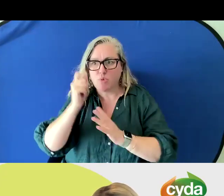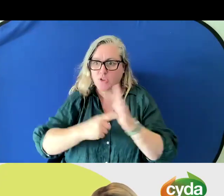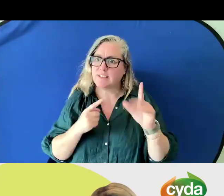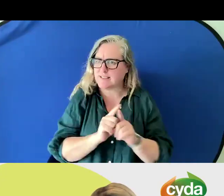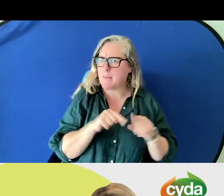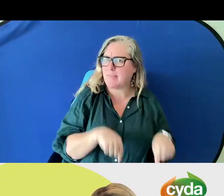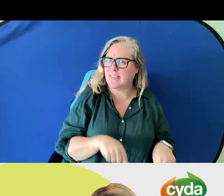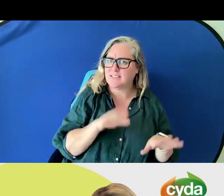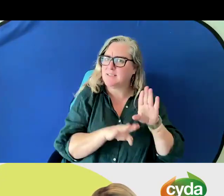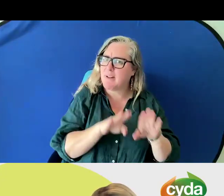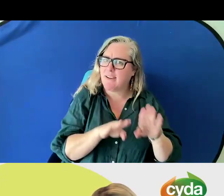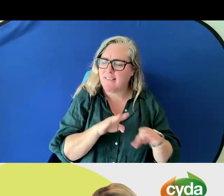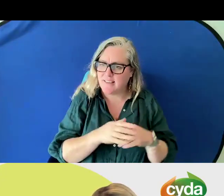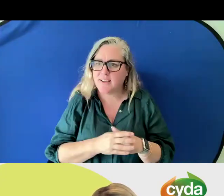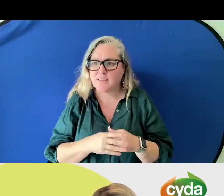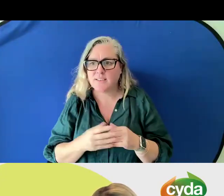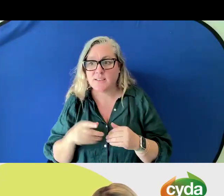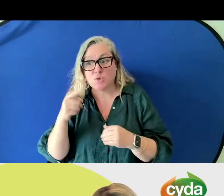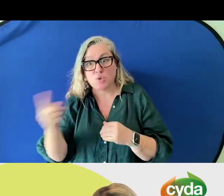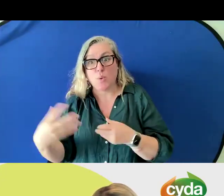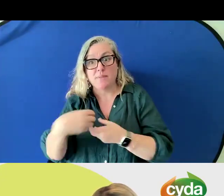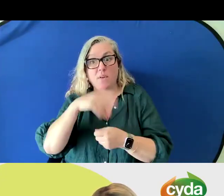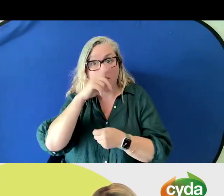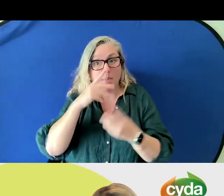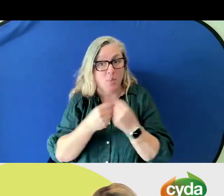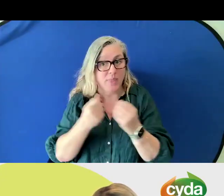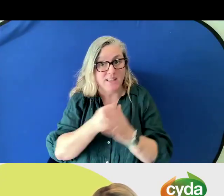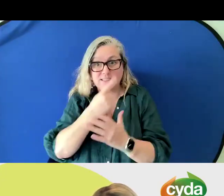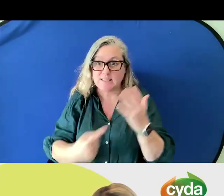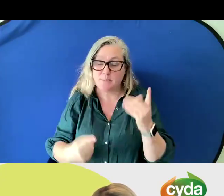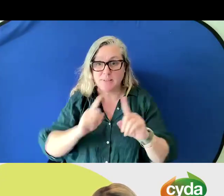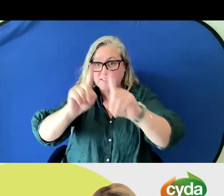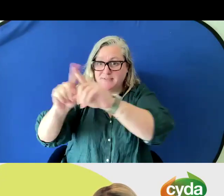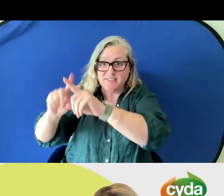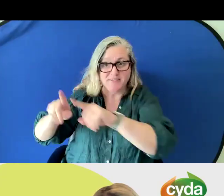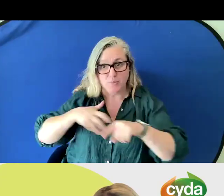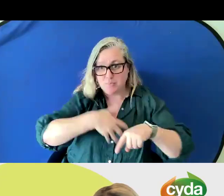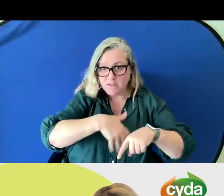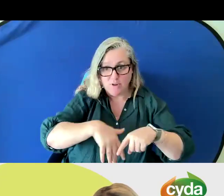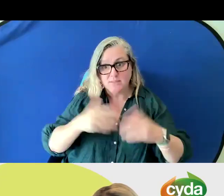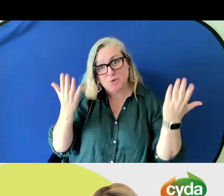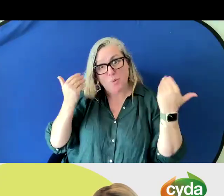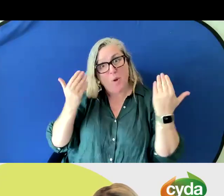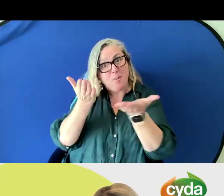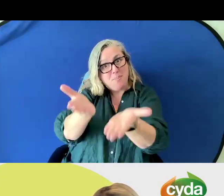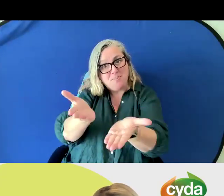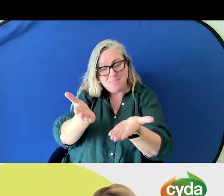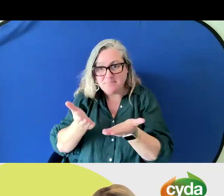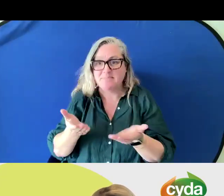with disability from different backgrounds. A massive welcome, Skye, and I'll hand it over to you to kick us off.